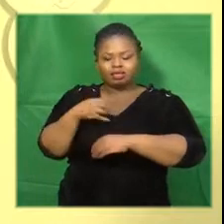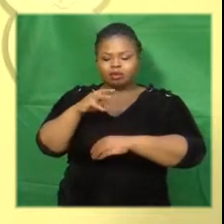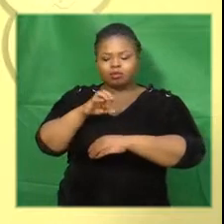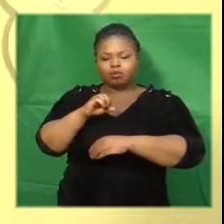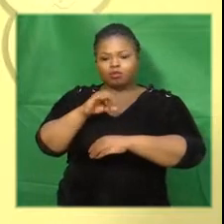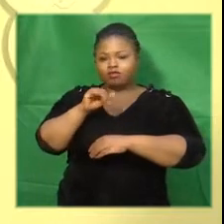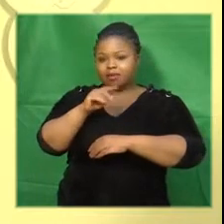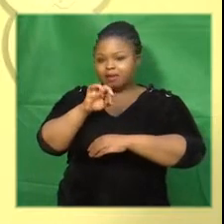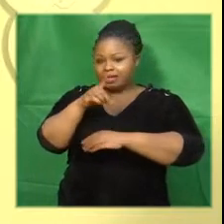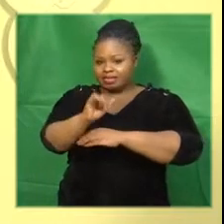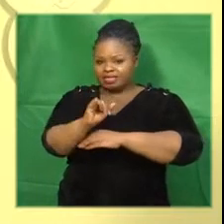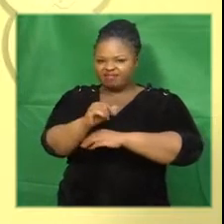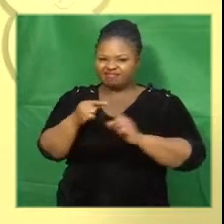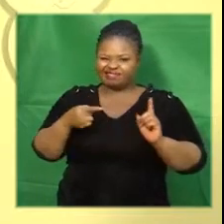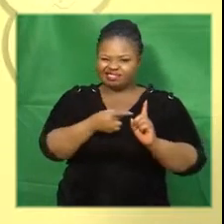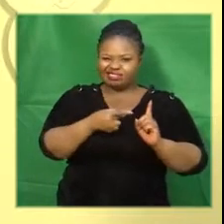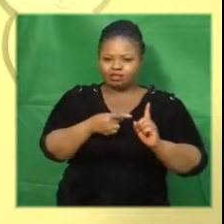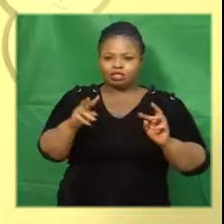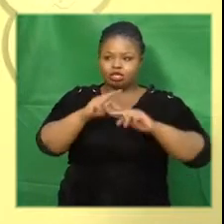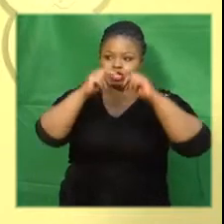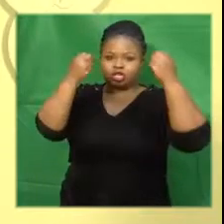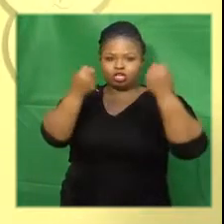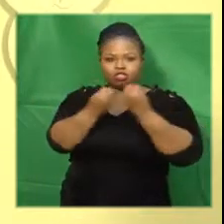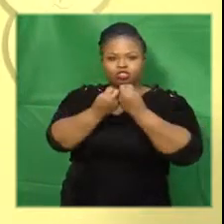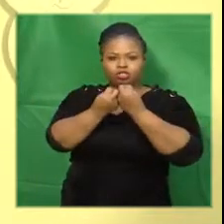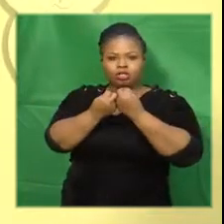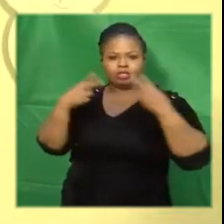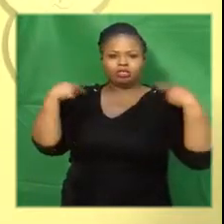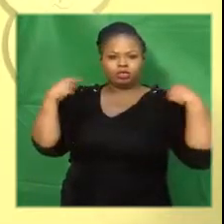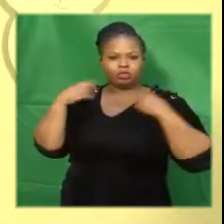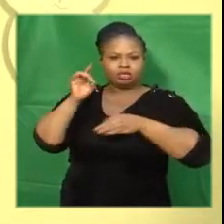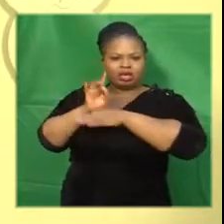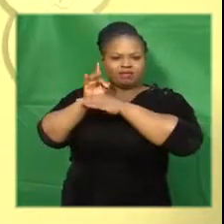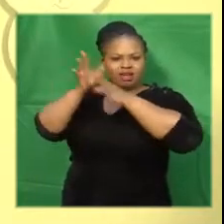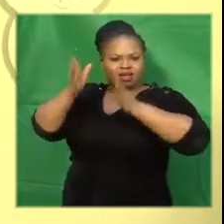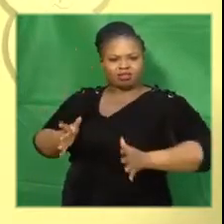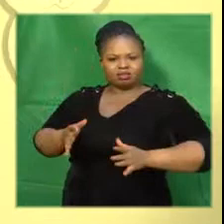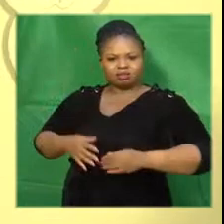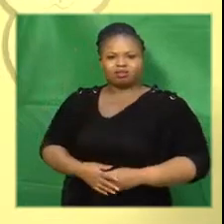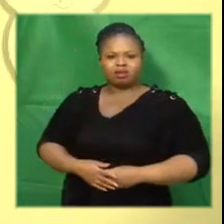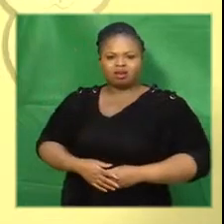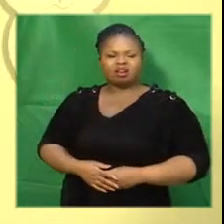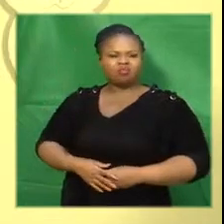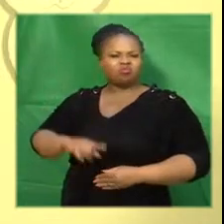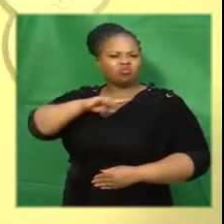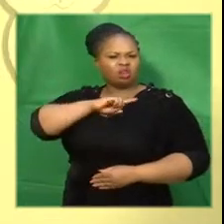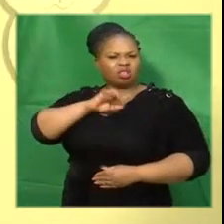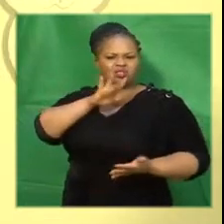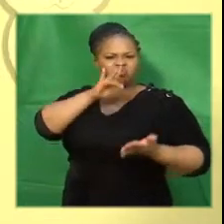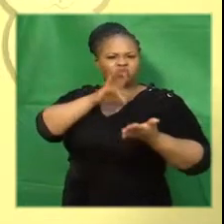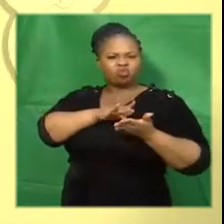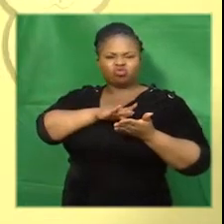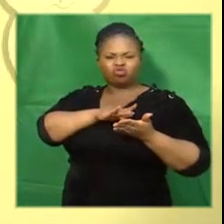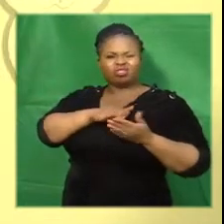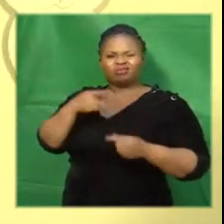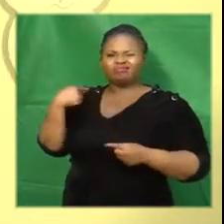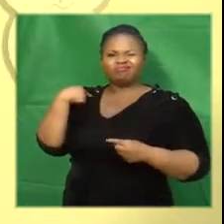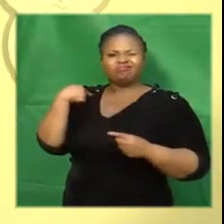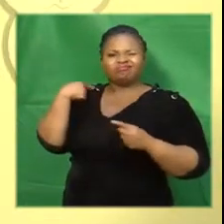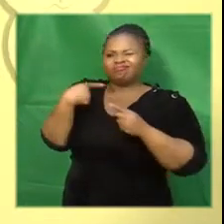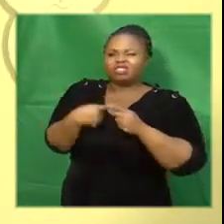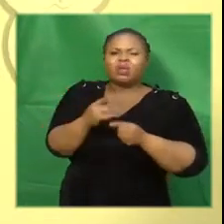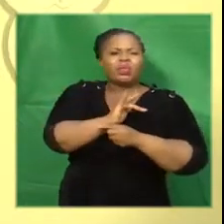Security Advisor. This position has been vacant since Mr. Charles Ngakula